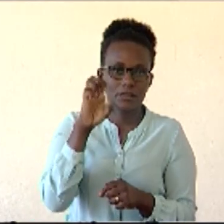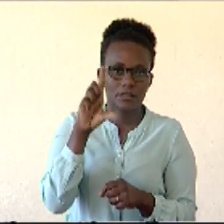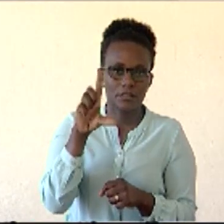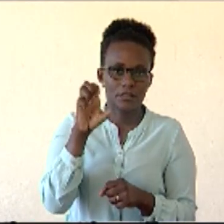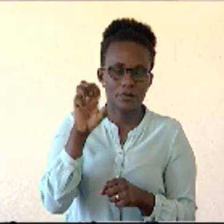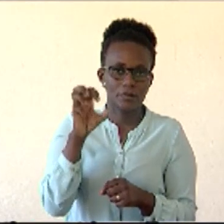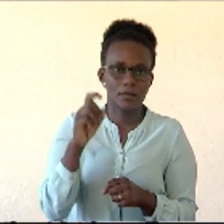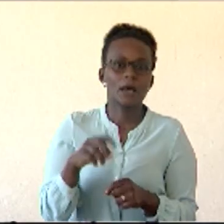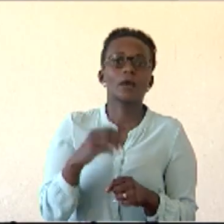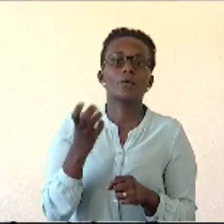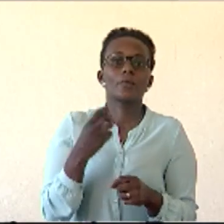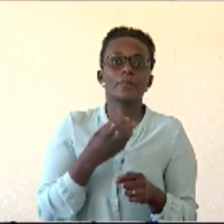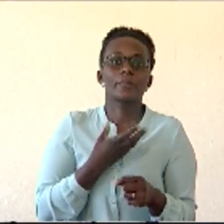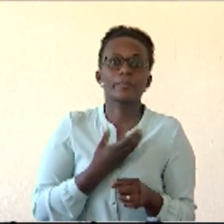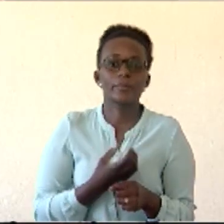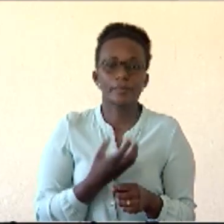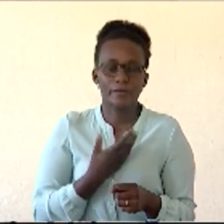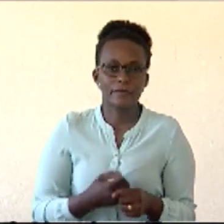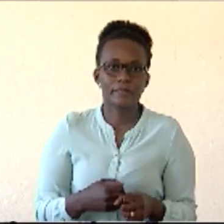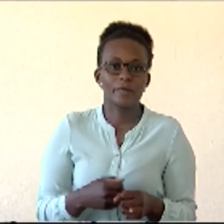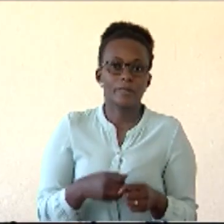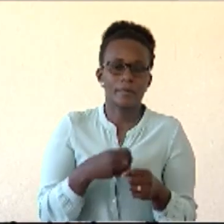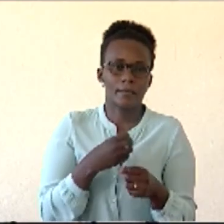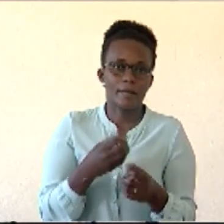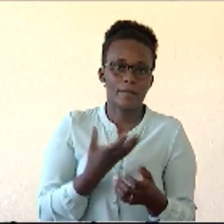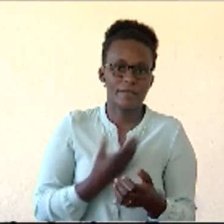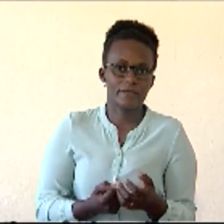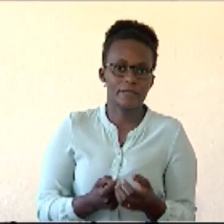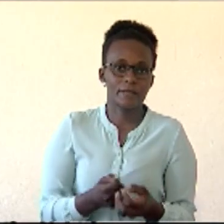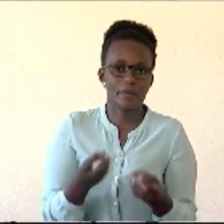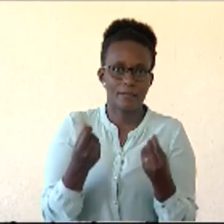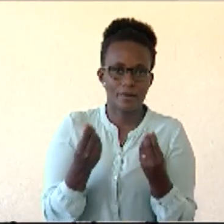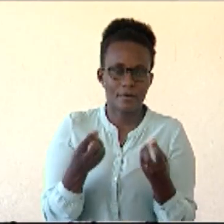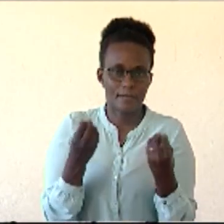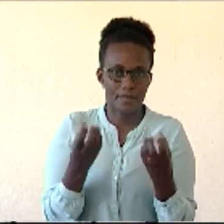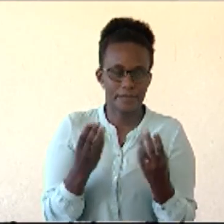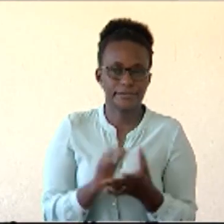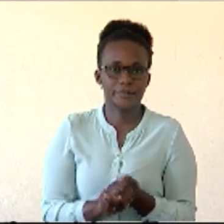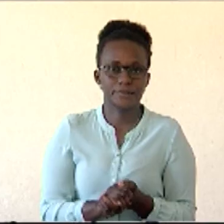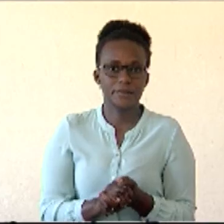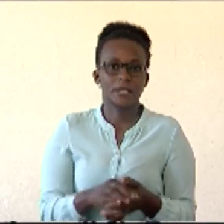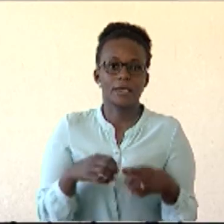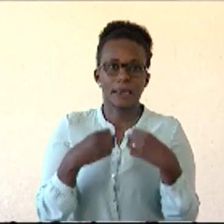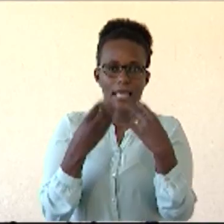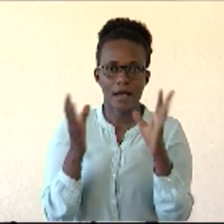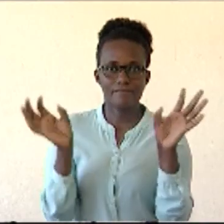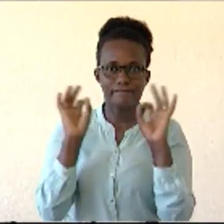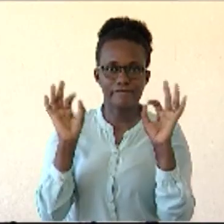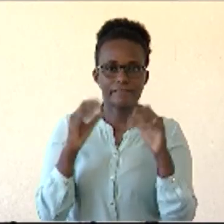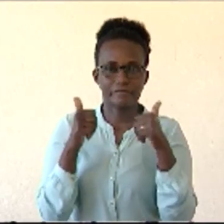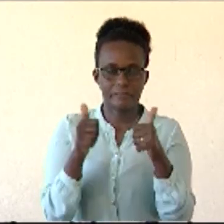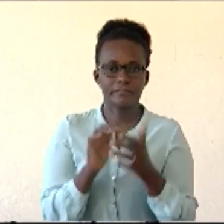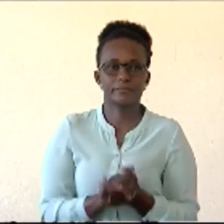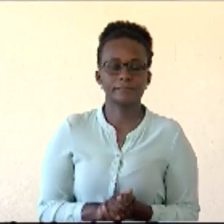expensive than the silver, or it may be expensive than the zinc. So that appearance can